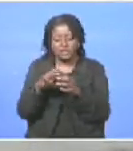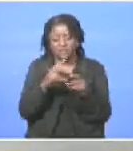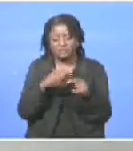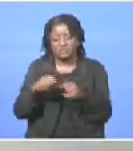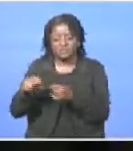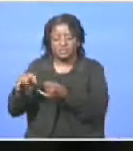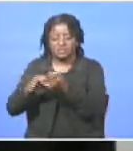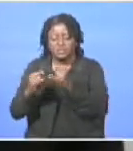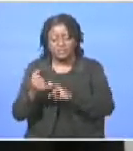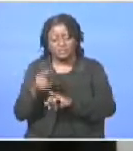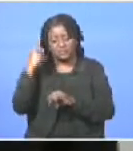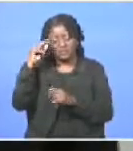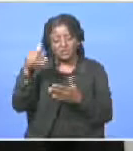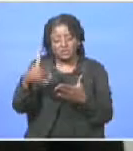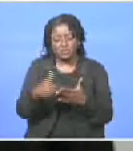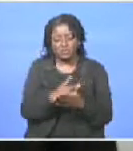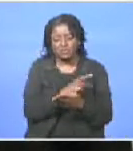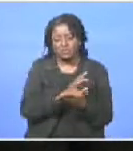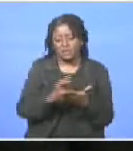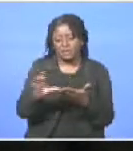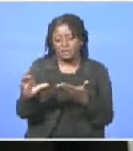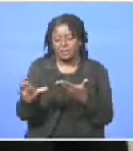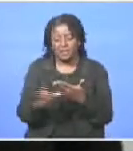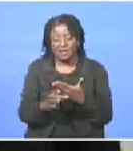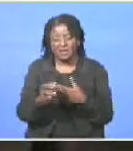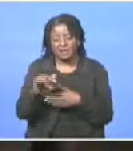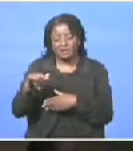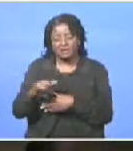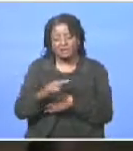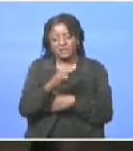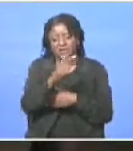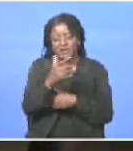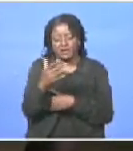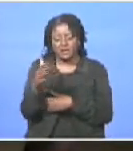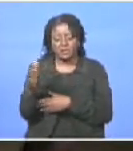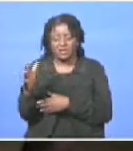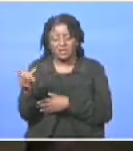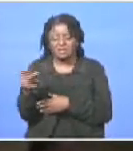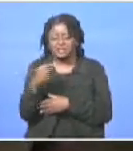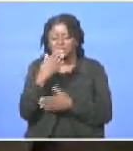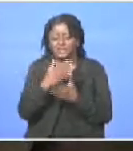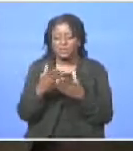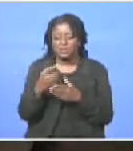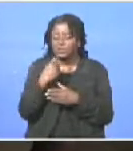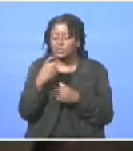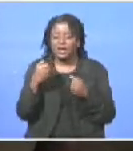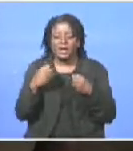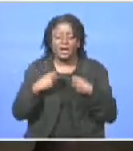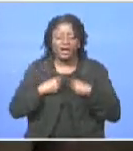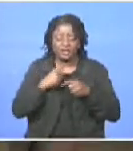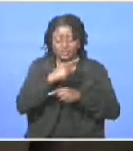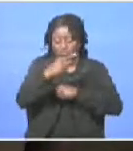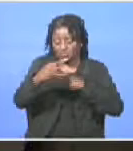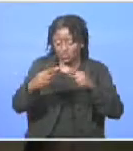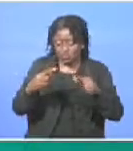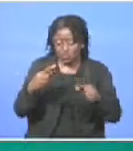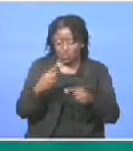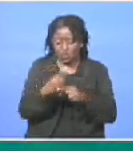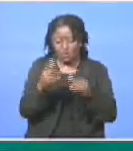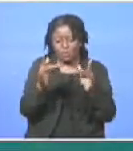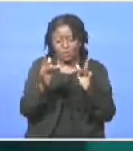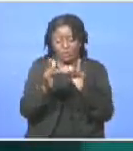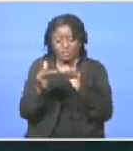who has ties to the Bahamas, is also someone with global reach that tourism officials hope will be key to drawing more visitors to